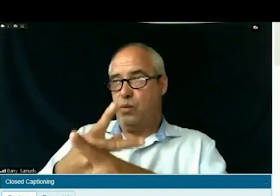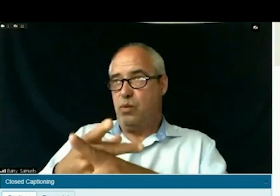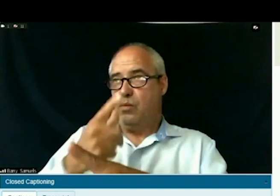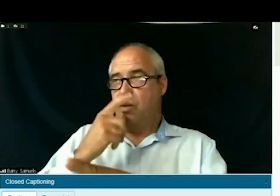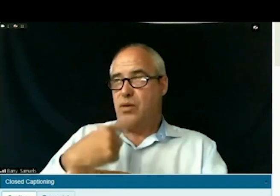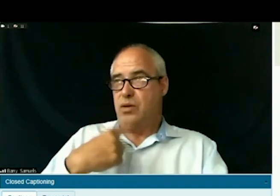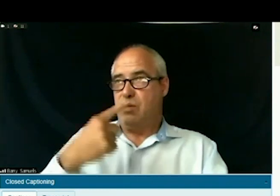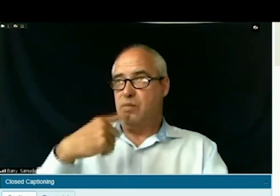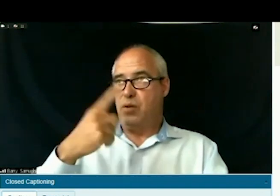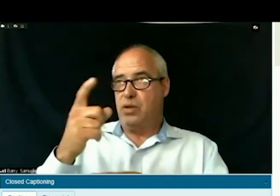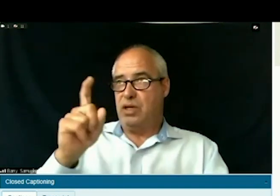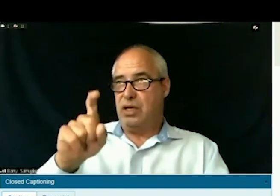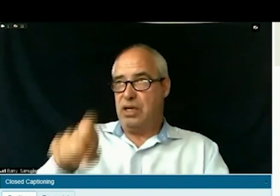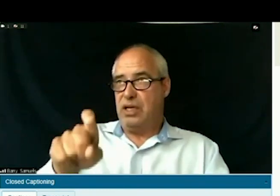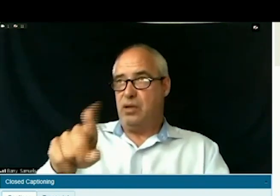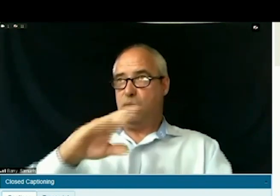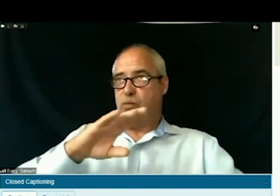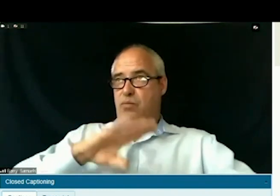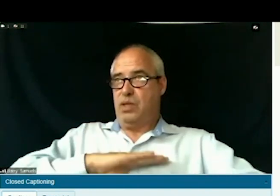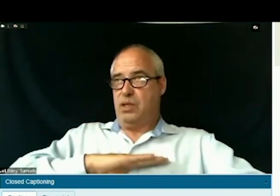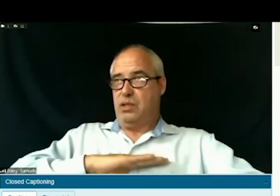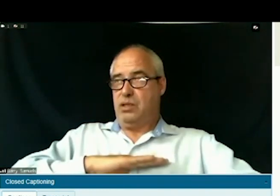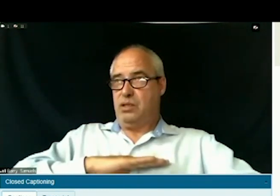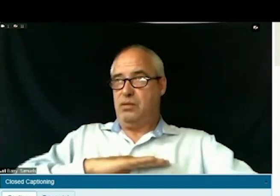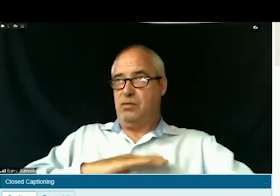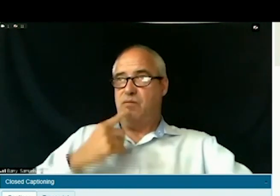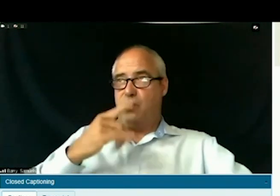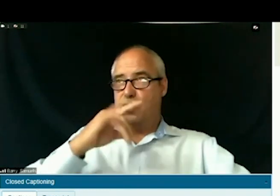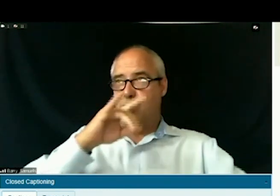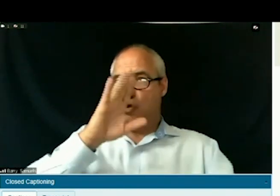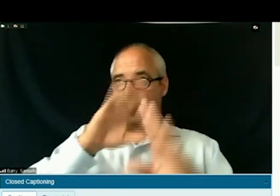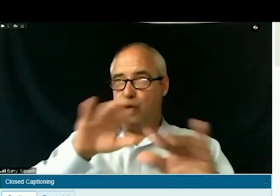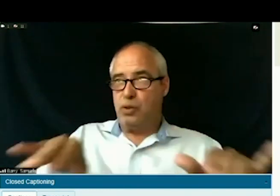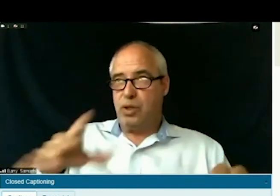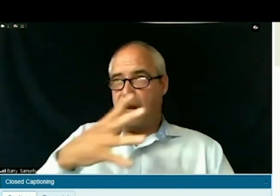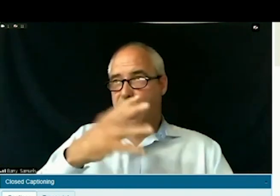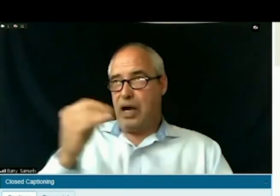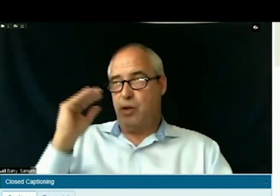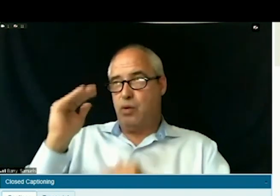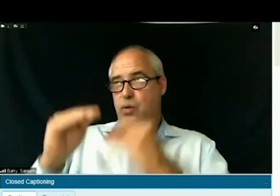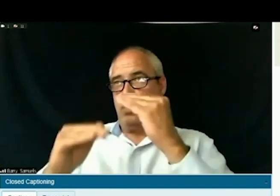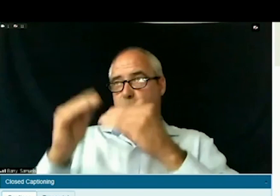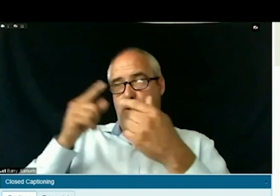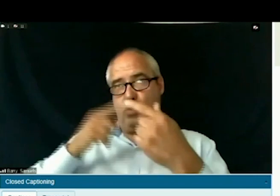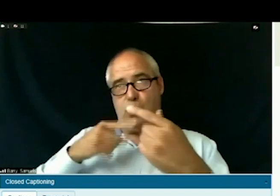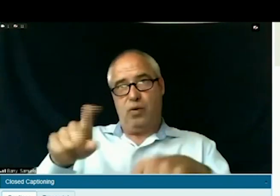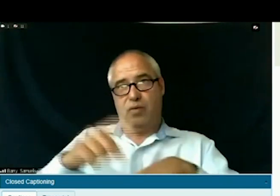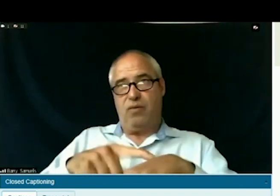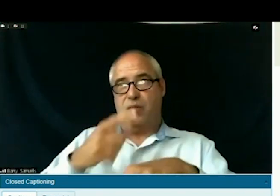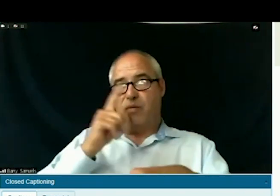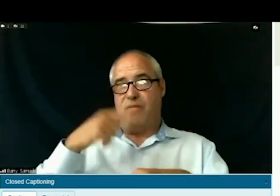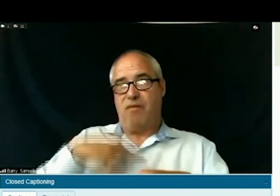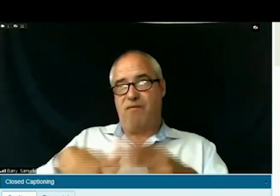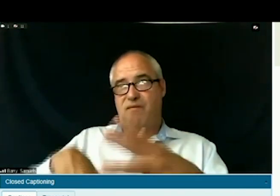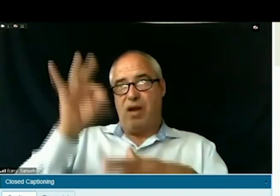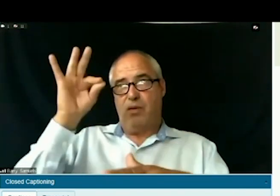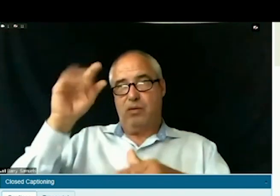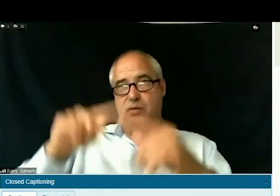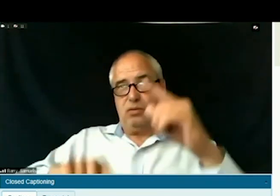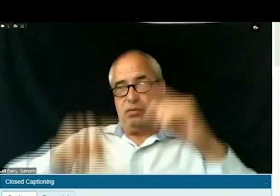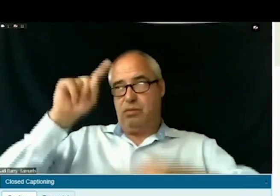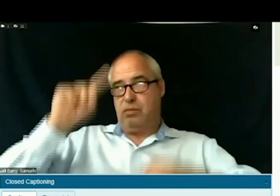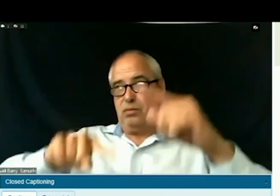their children or adults during this time period. We found that there were disparities in service systems needs